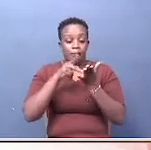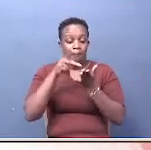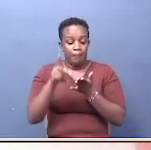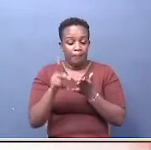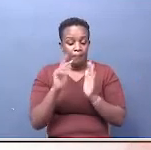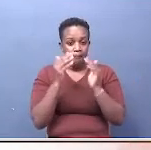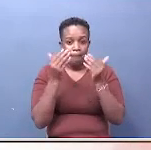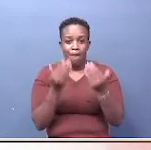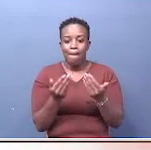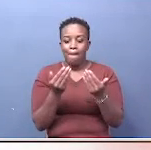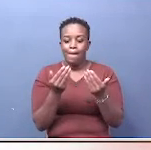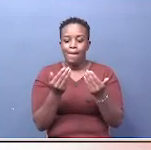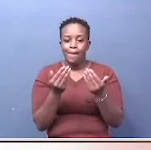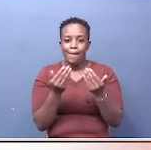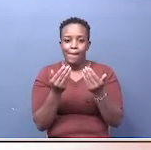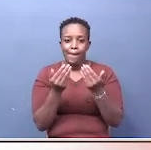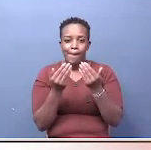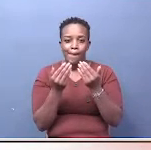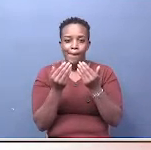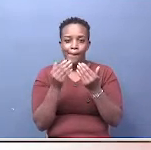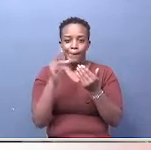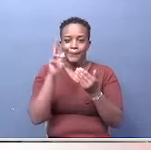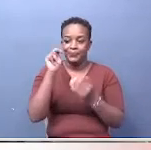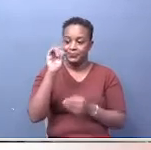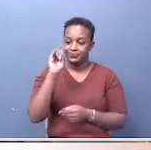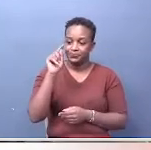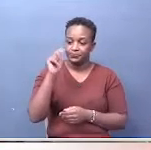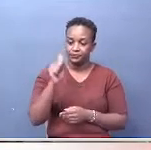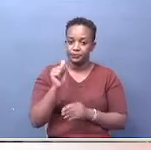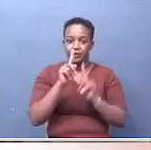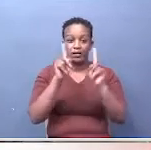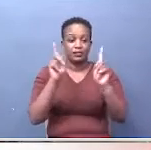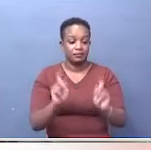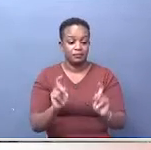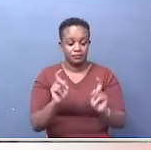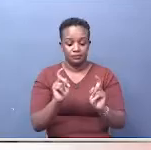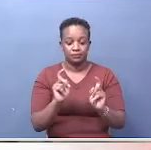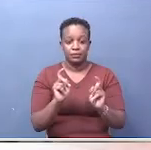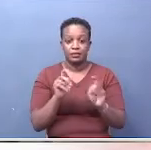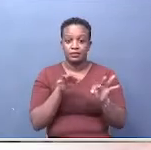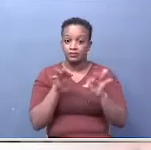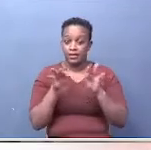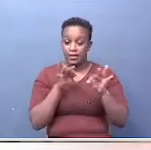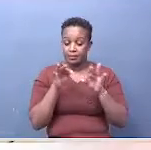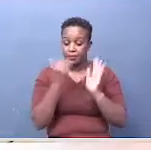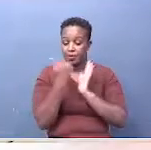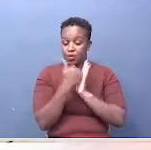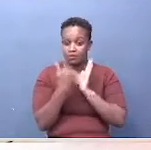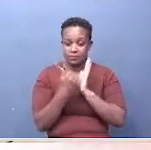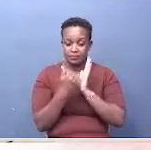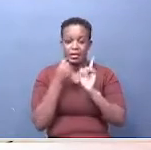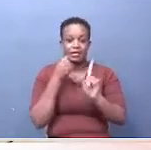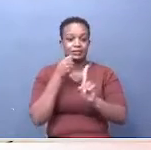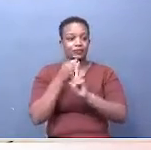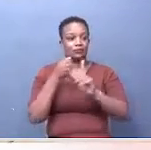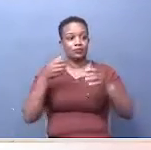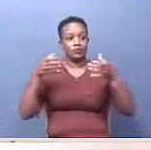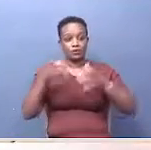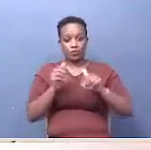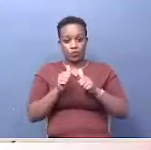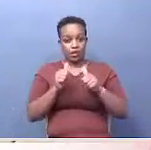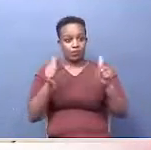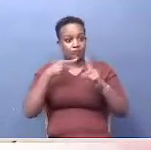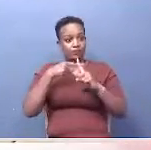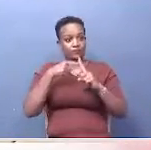is for the NITA exams. Alan says the program has impacted the community positively, with over 4,000